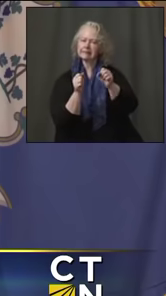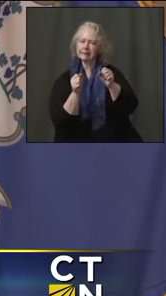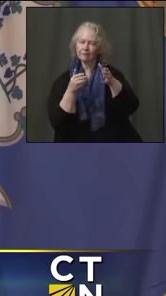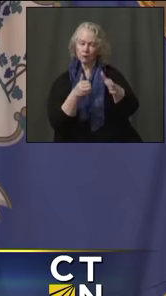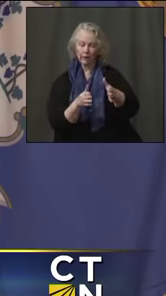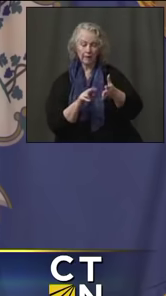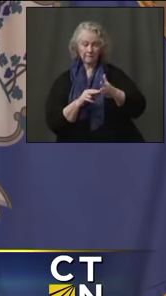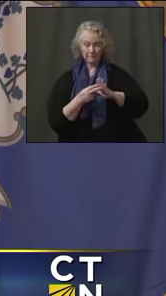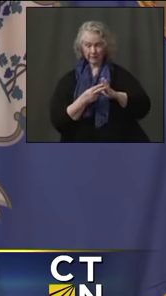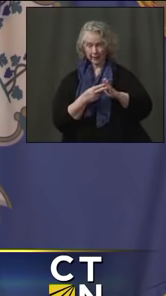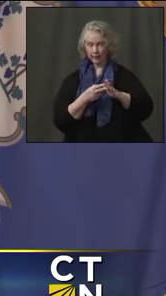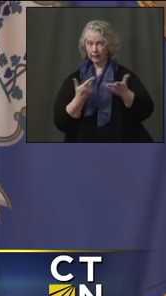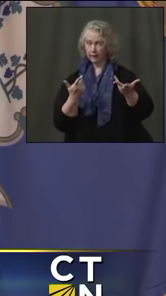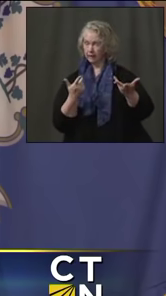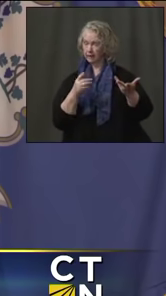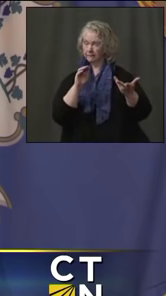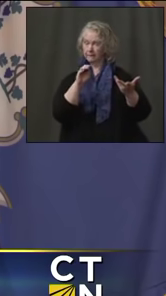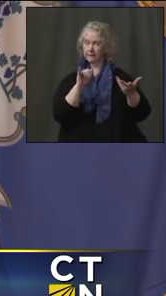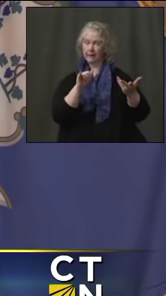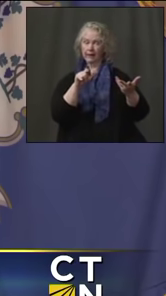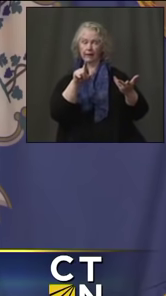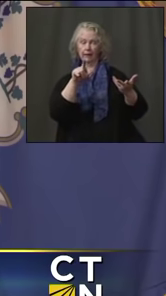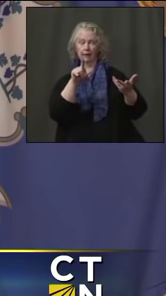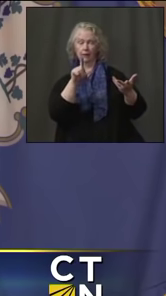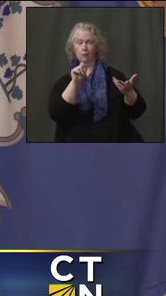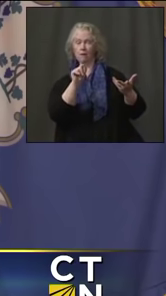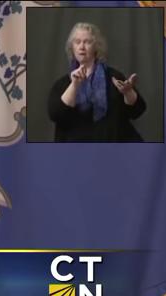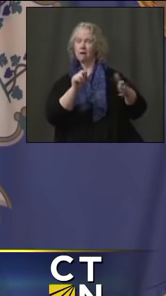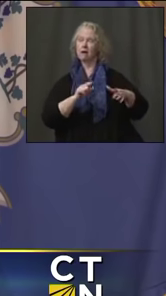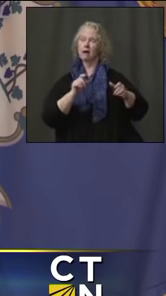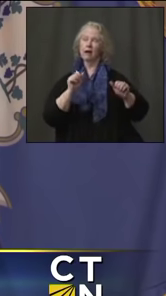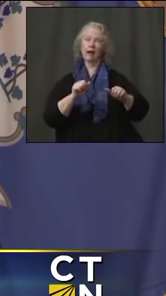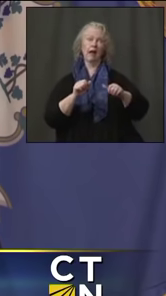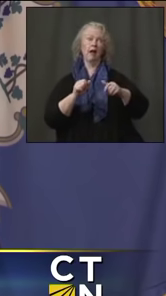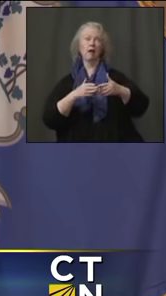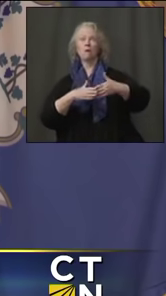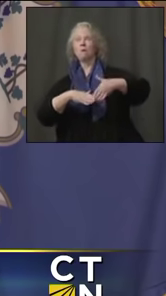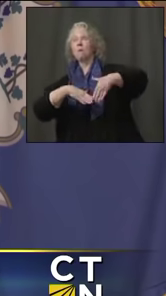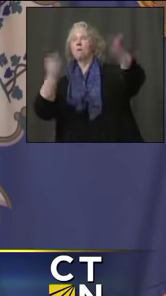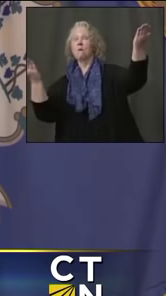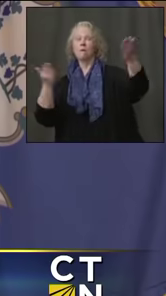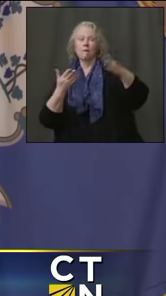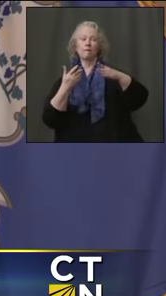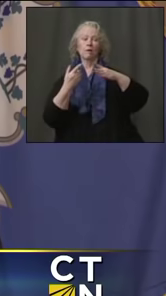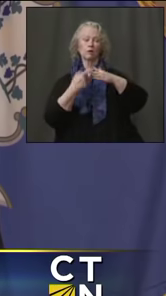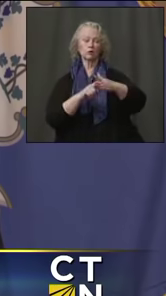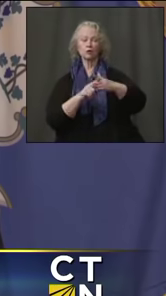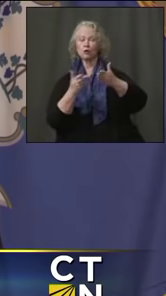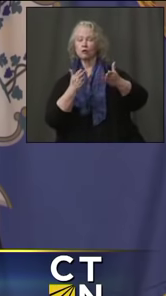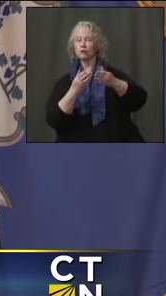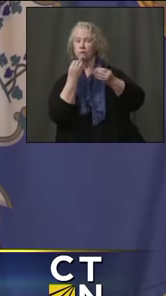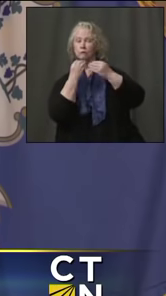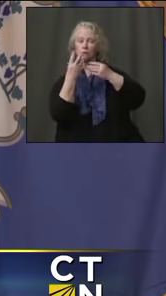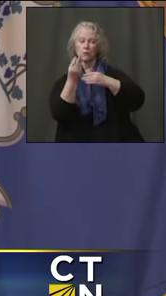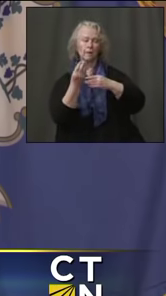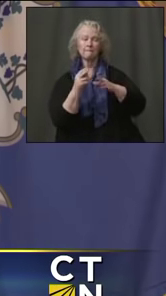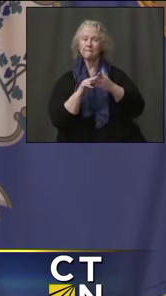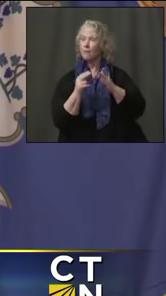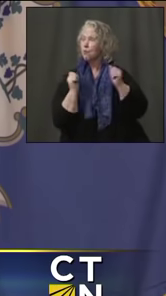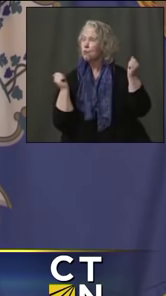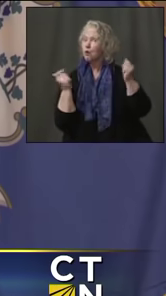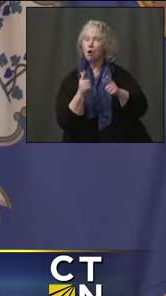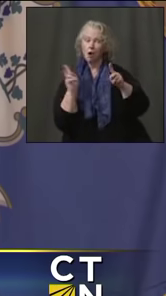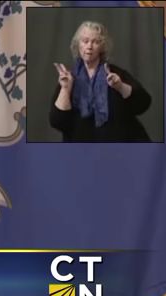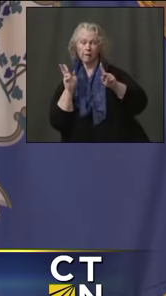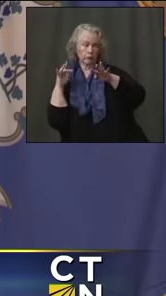you're allowed to open or allowed to serve food outside if you're a restaurant, that you're right. That doesn't mean everybody's going to go